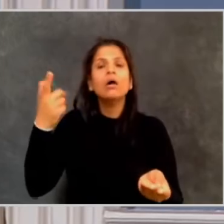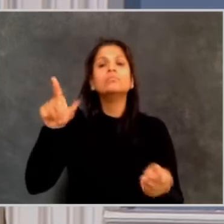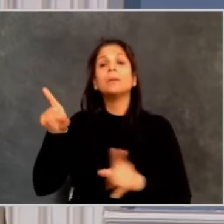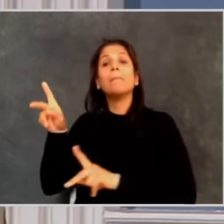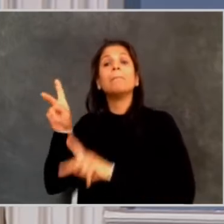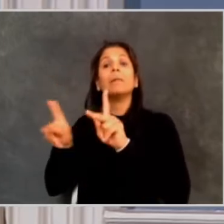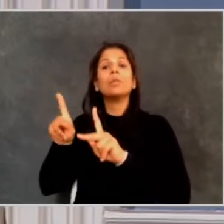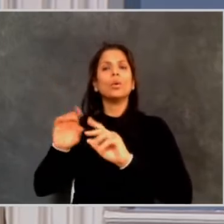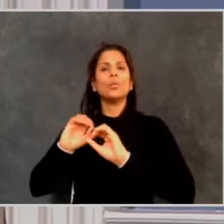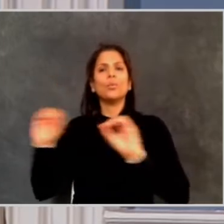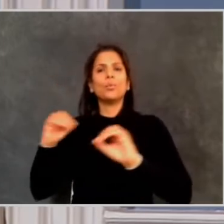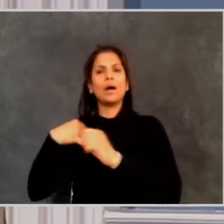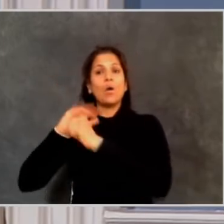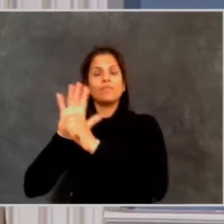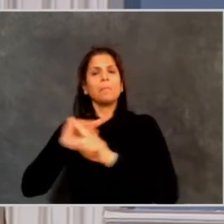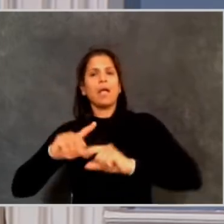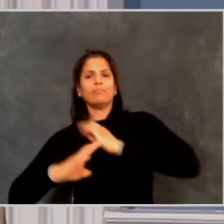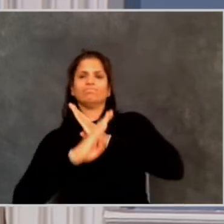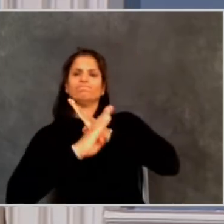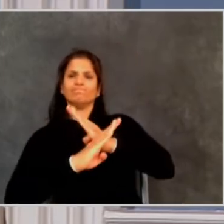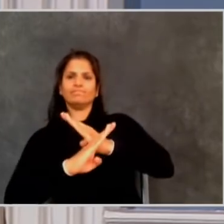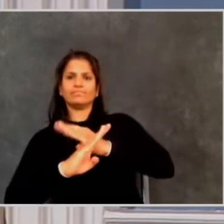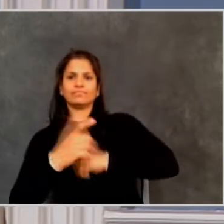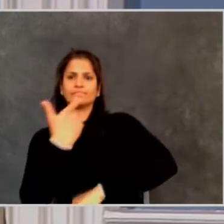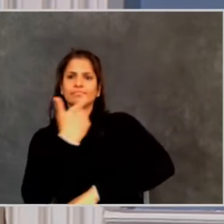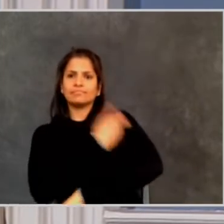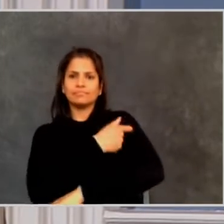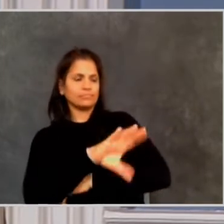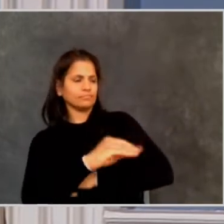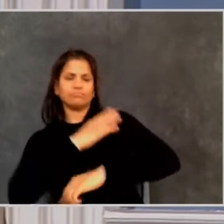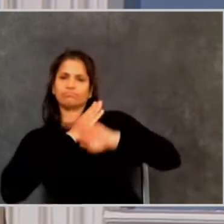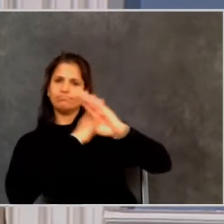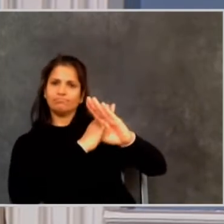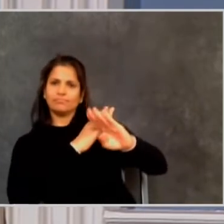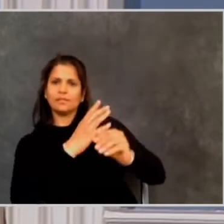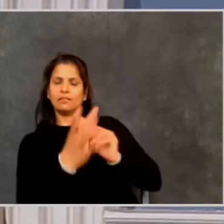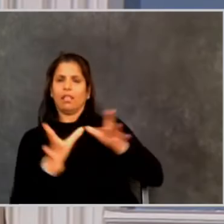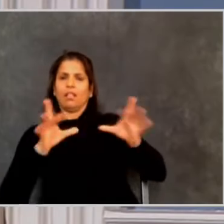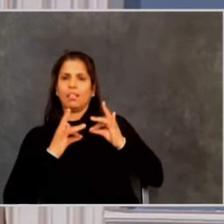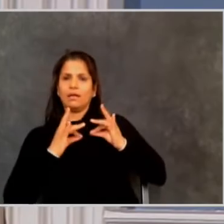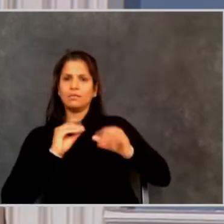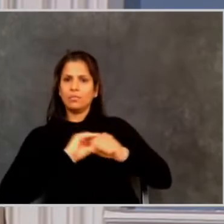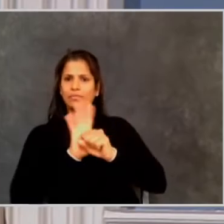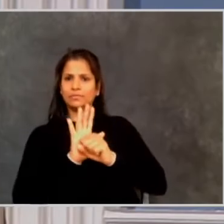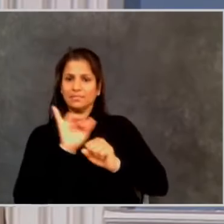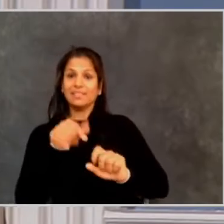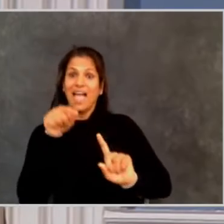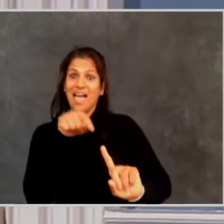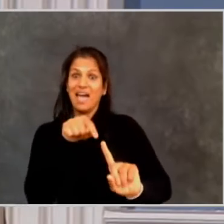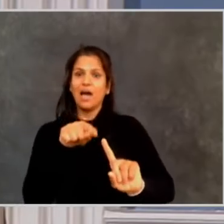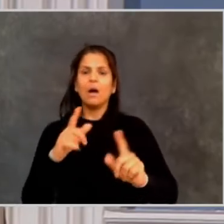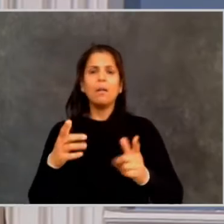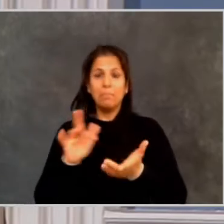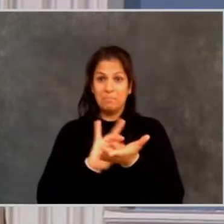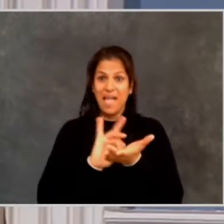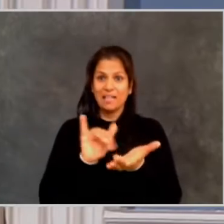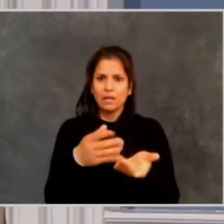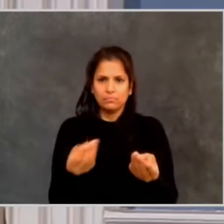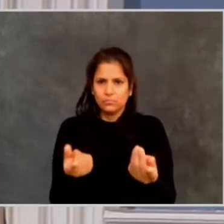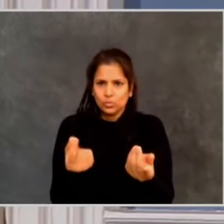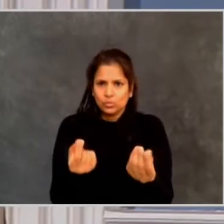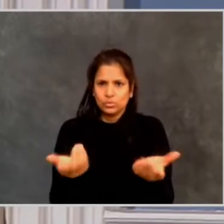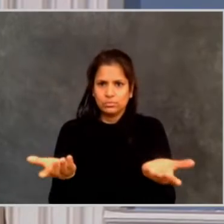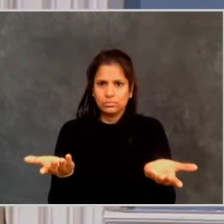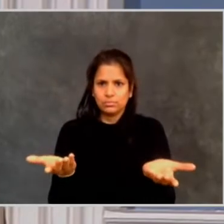a whole group of people who may potentially be immune? We just don't know enough about that. We don't know